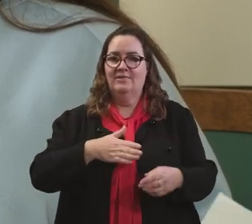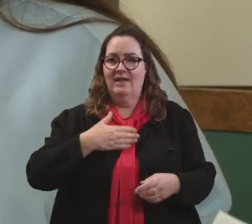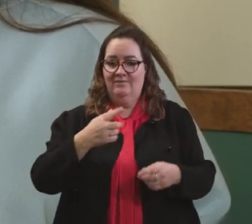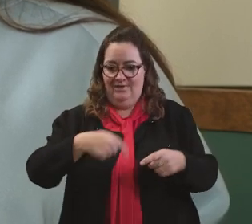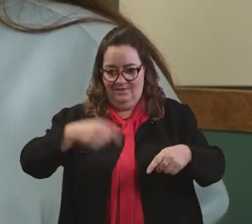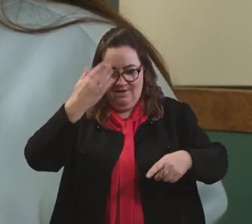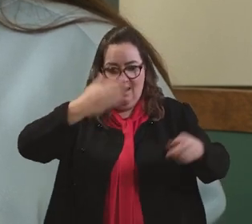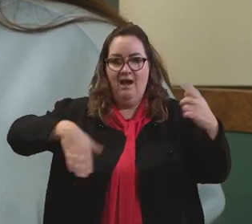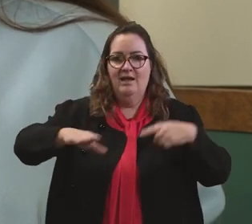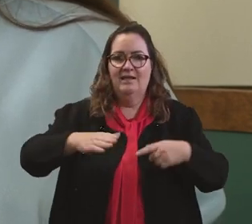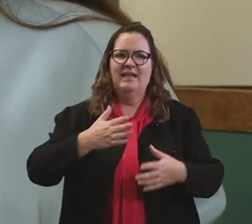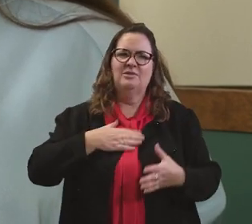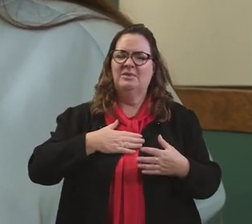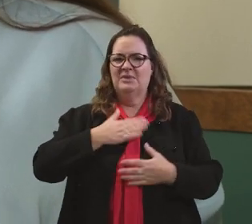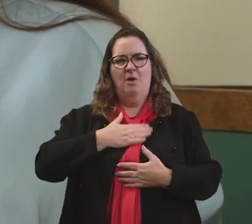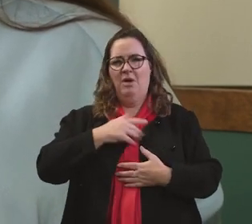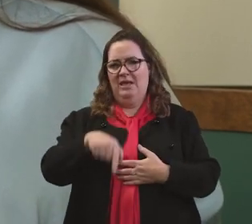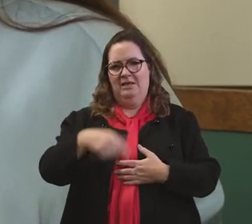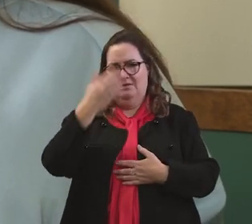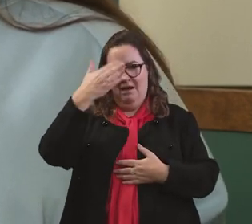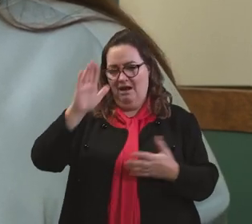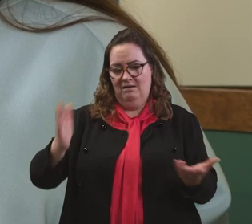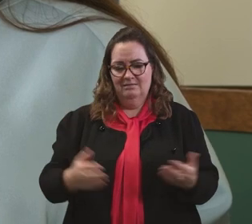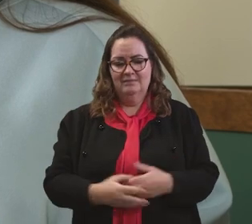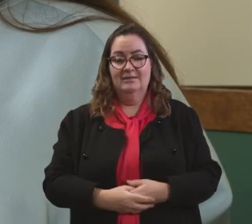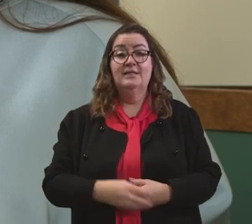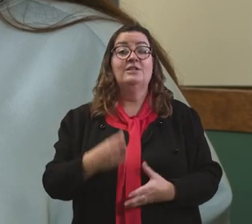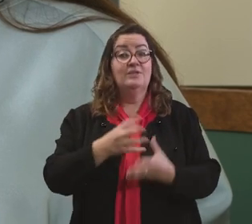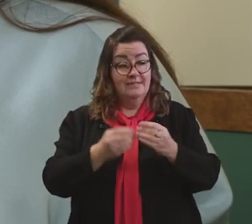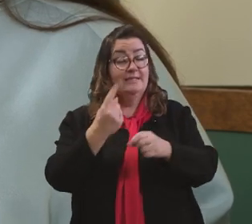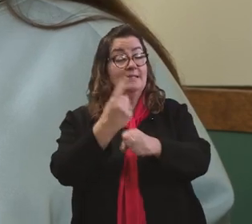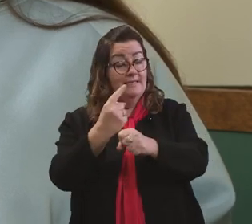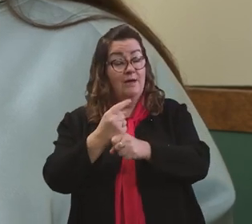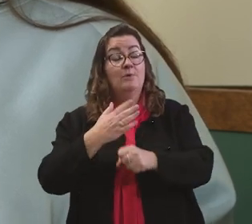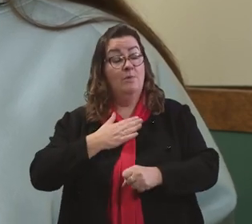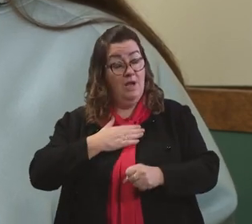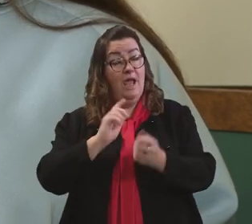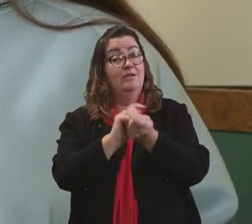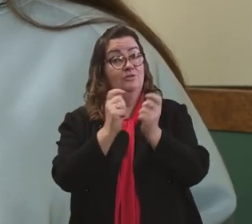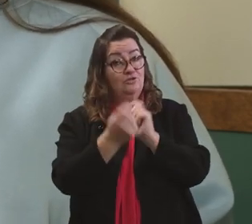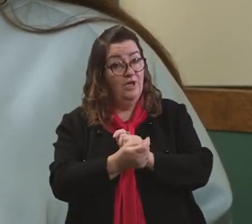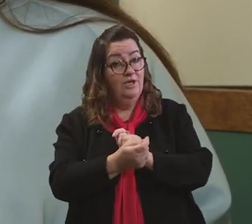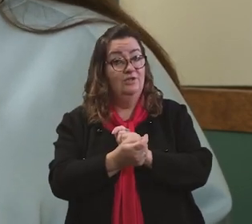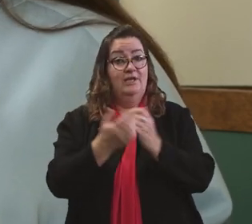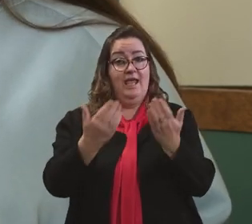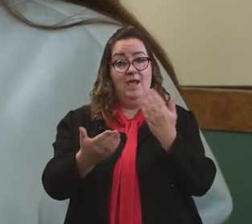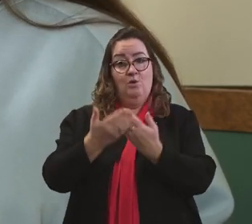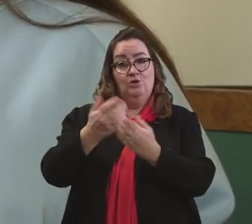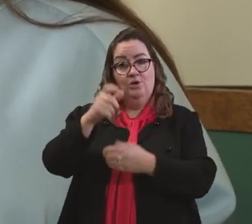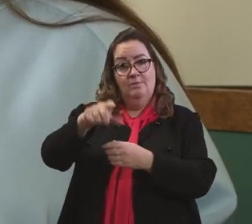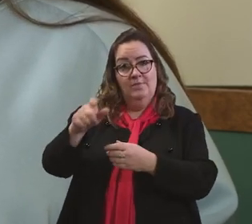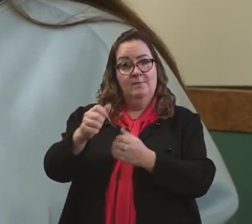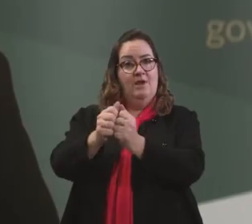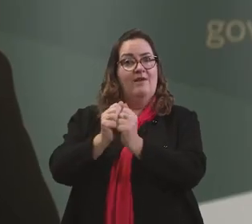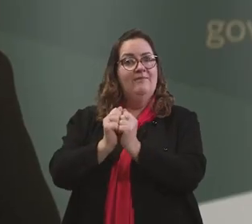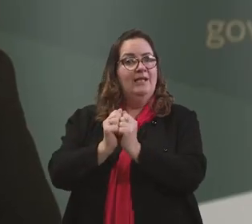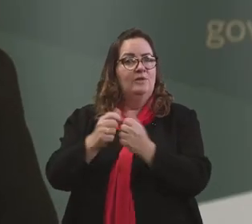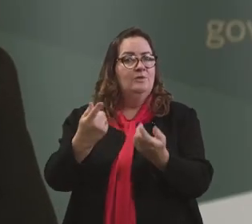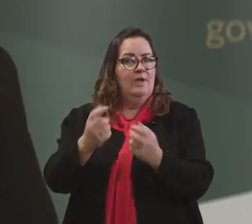things we don't like as much. The things that we would like to change and how we feel that young people's rights are valued in